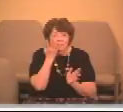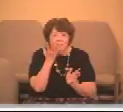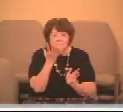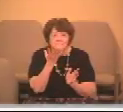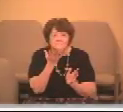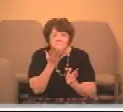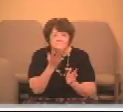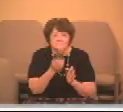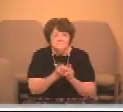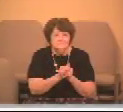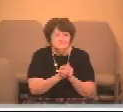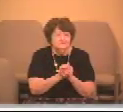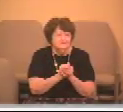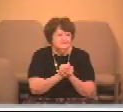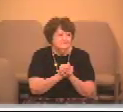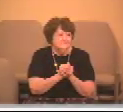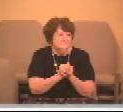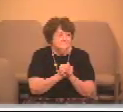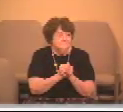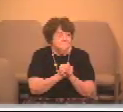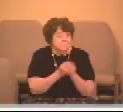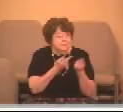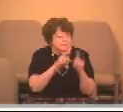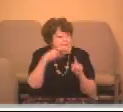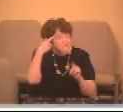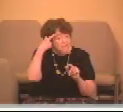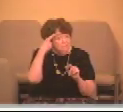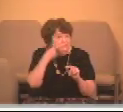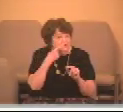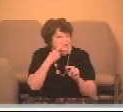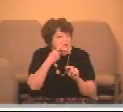or to be hot. So when Paul says,